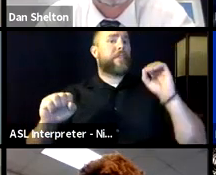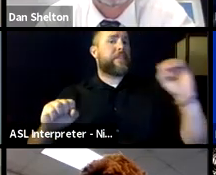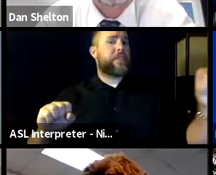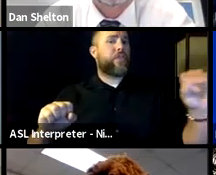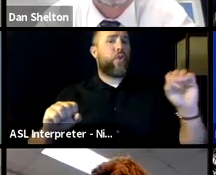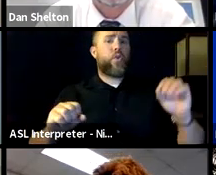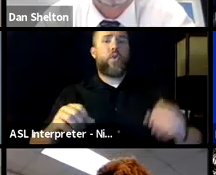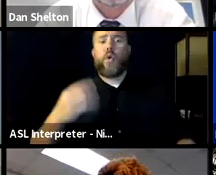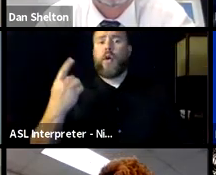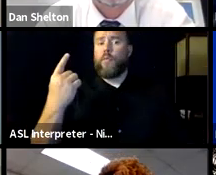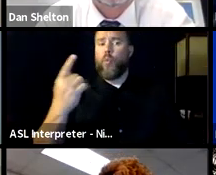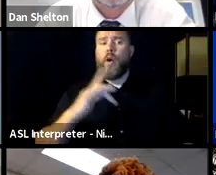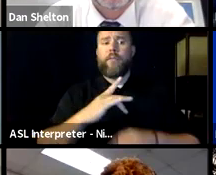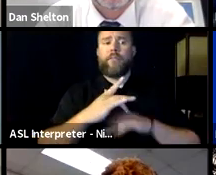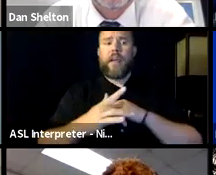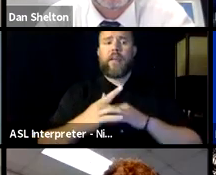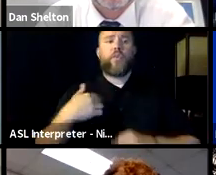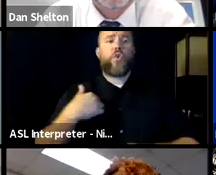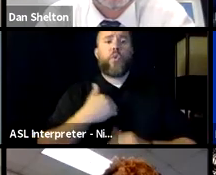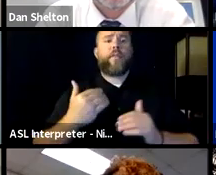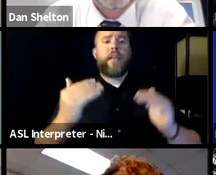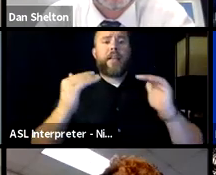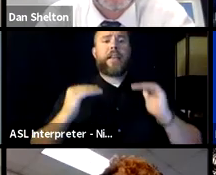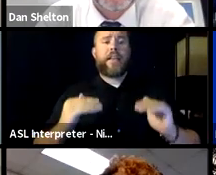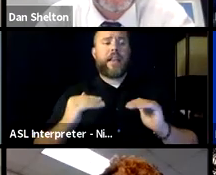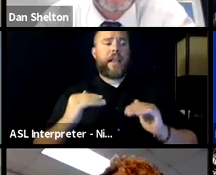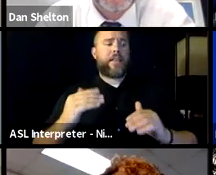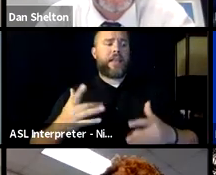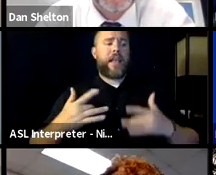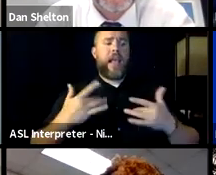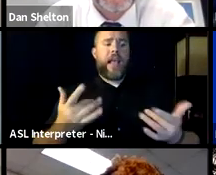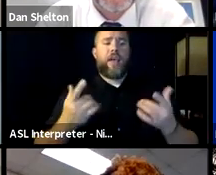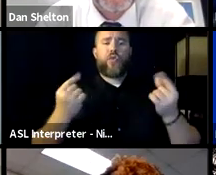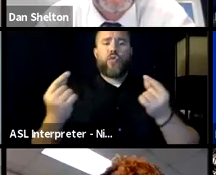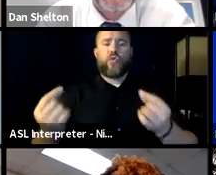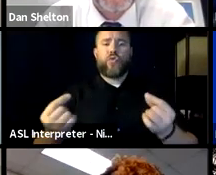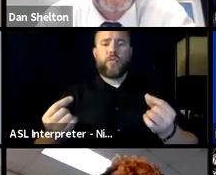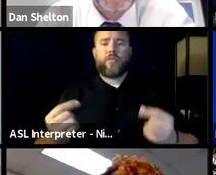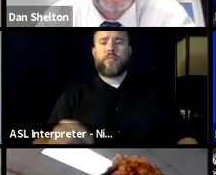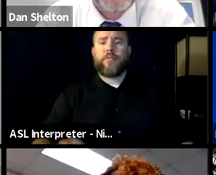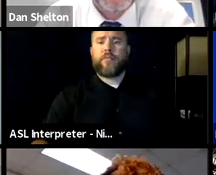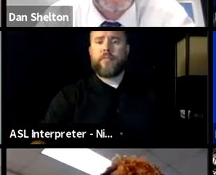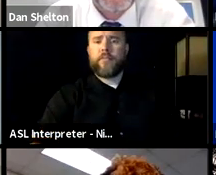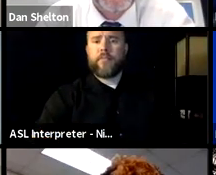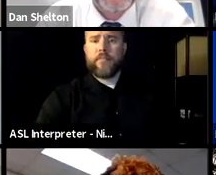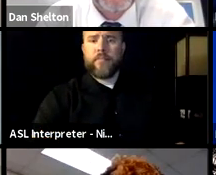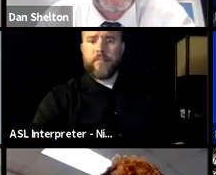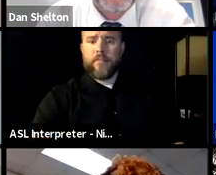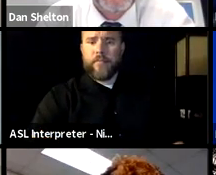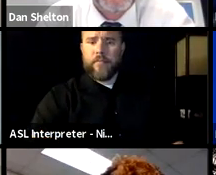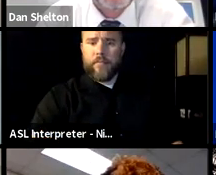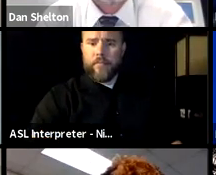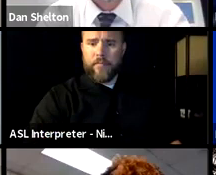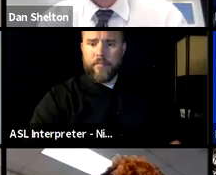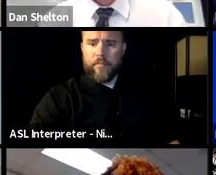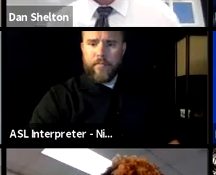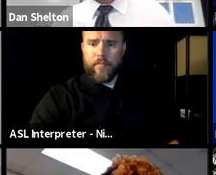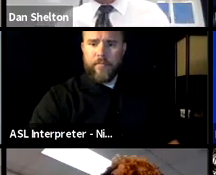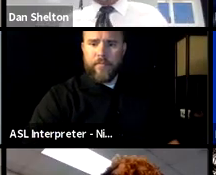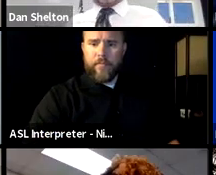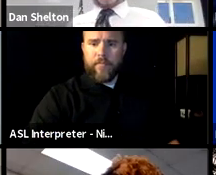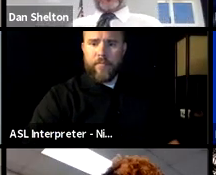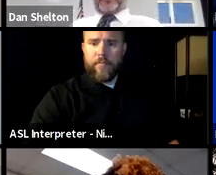motion passes. Next action item is election of representative to the Delaware School Boards Association